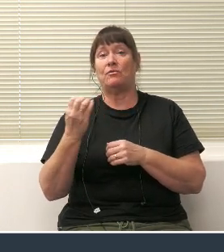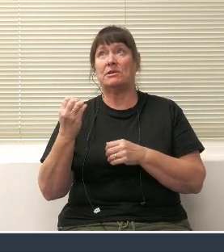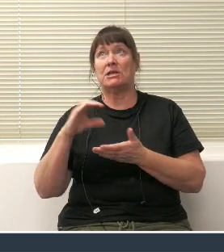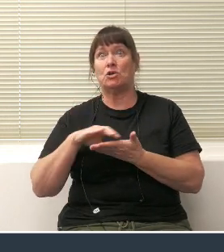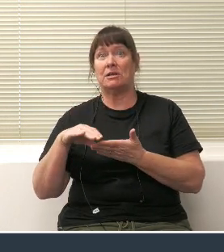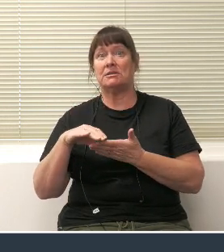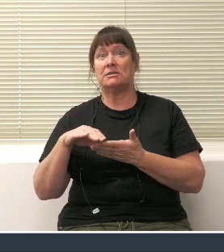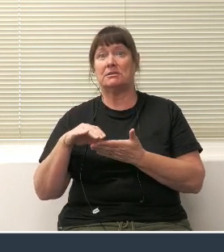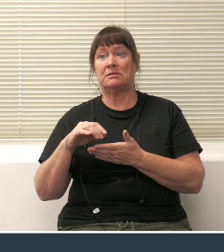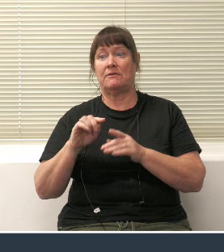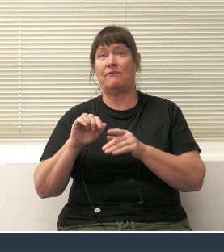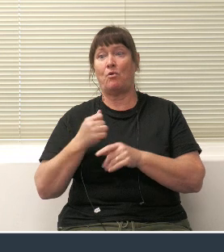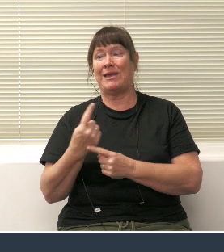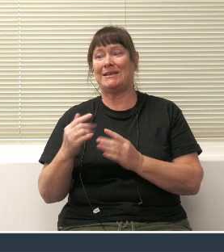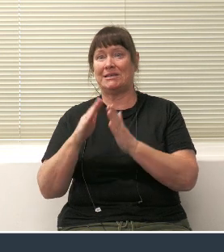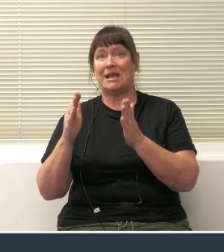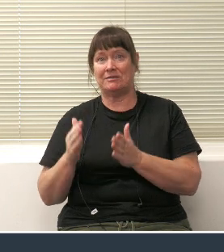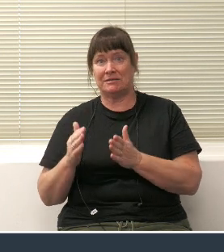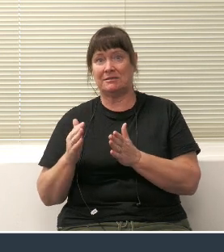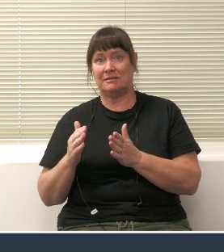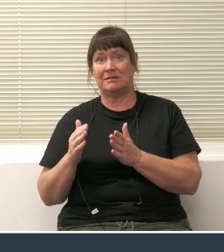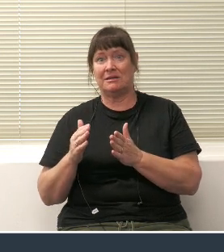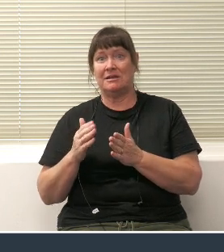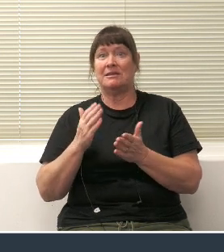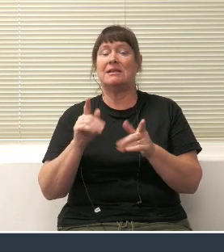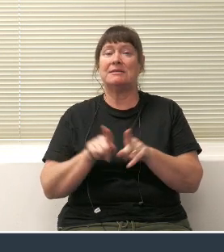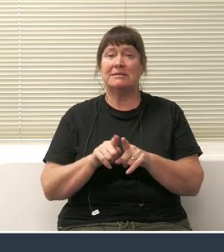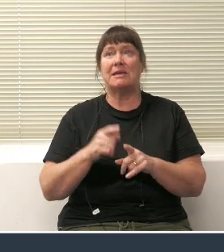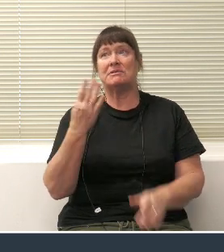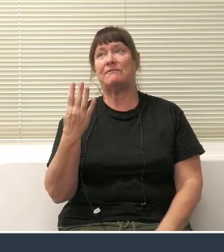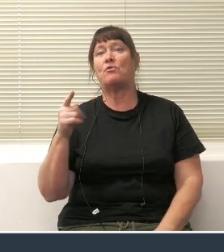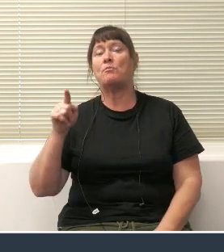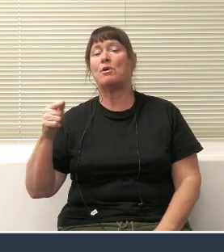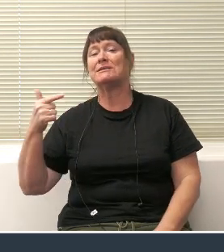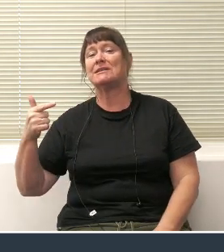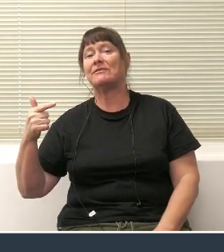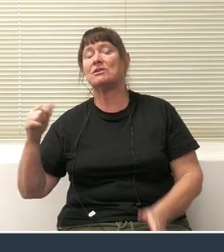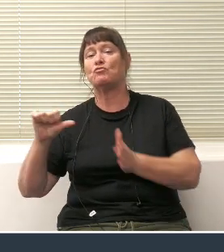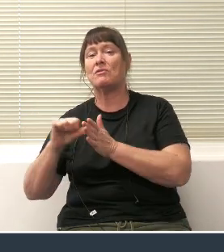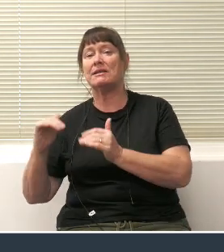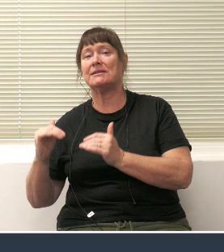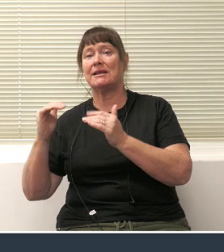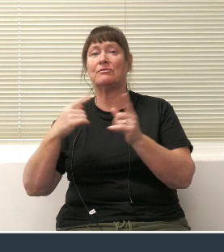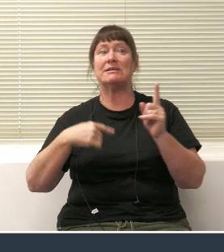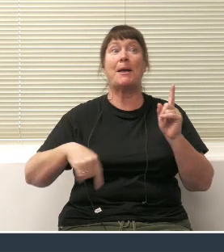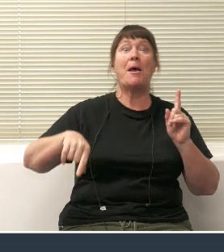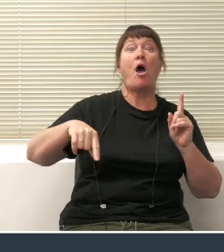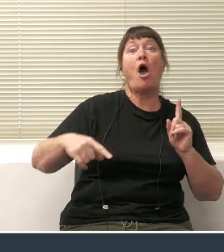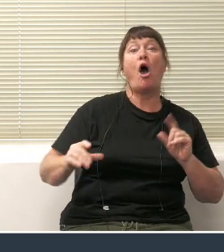household, which is equivalent to 4.7% rates increase in addition to the 23.7%